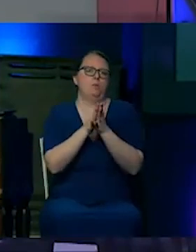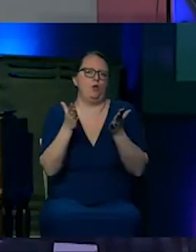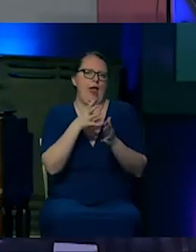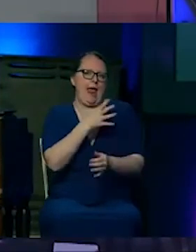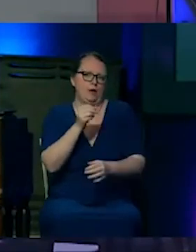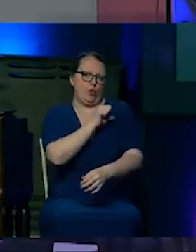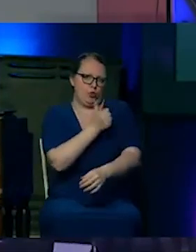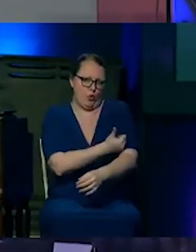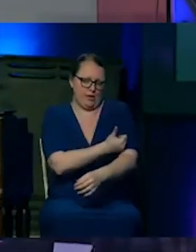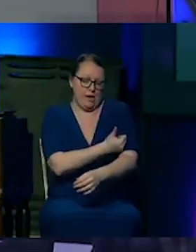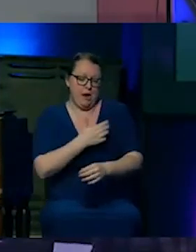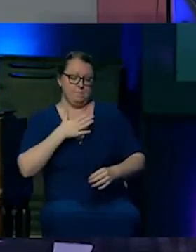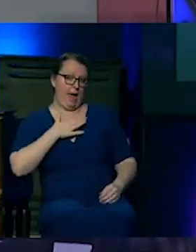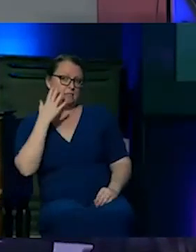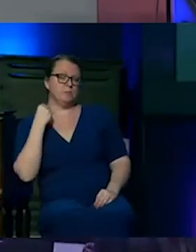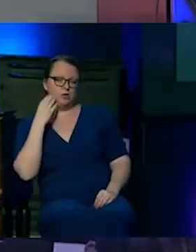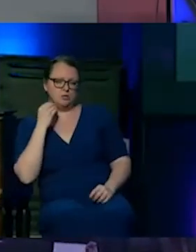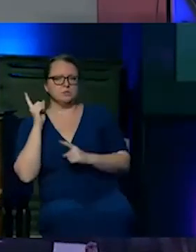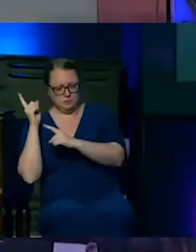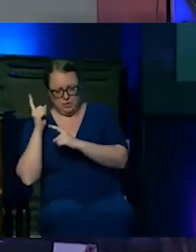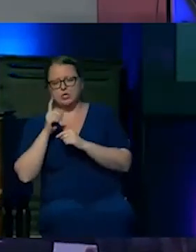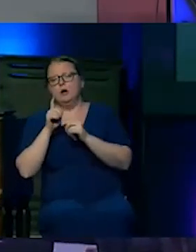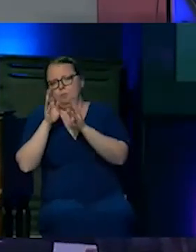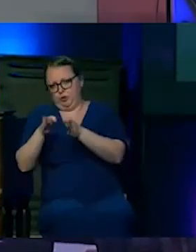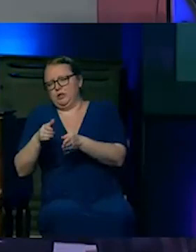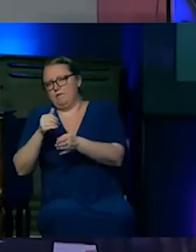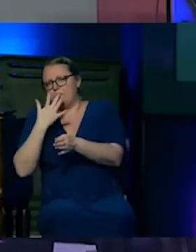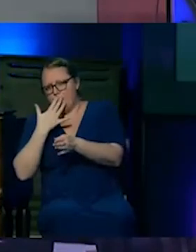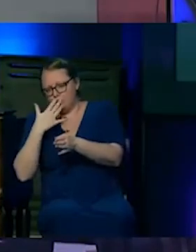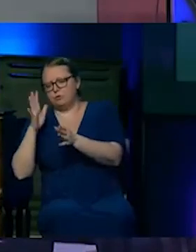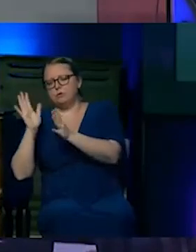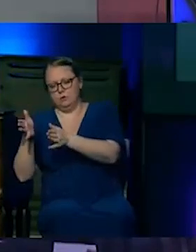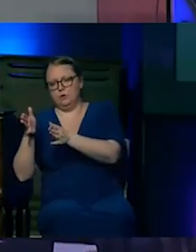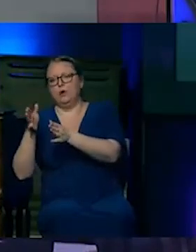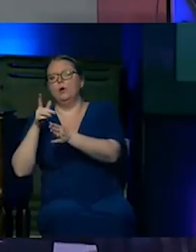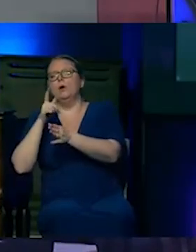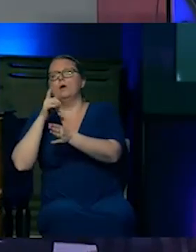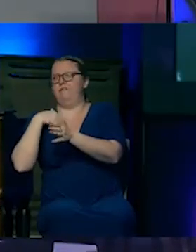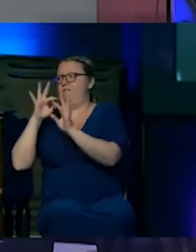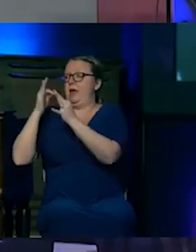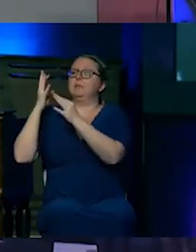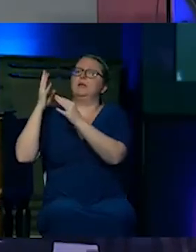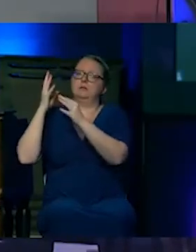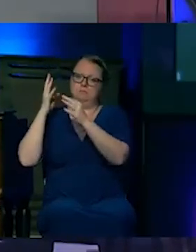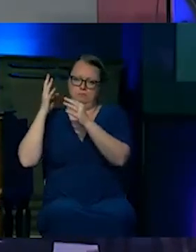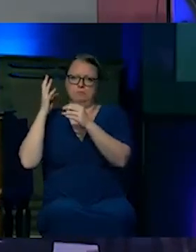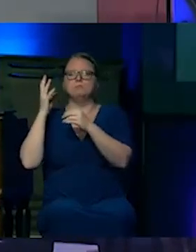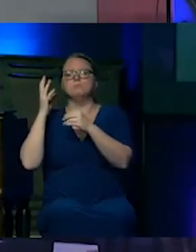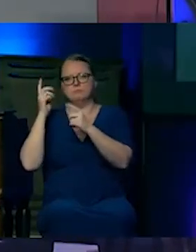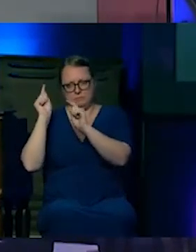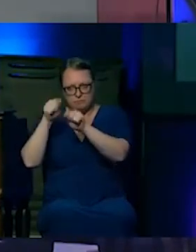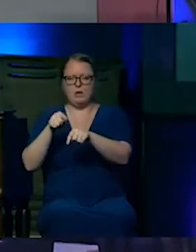how my experience, especially as a person of color who was a convert, whose family immigrated to the United States,